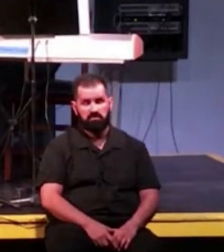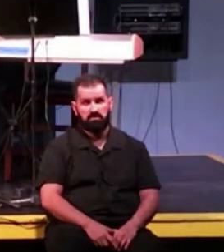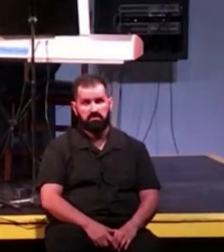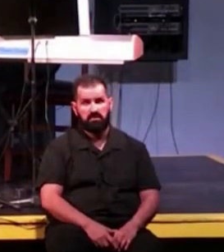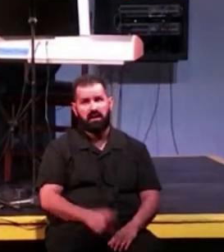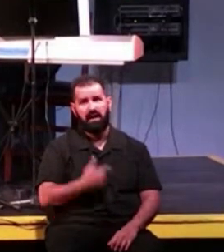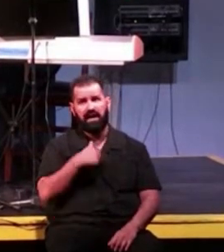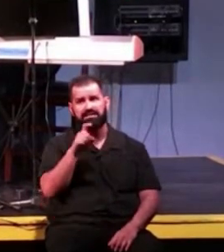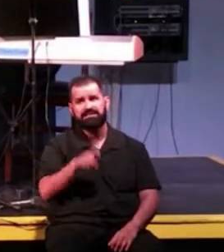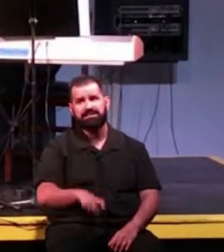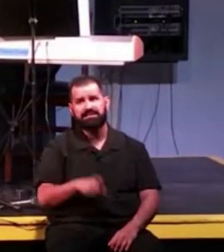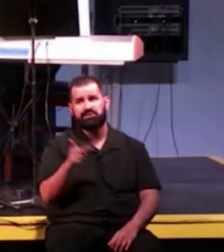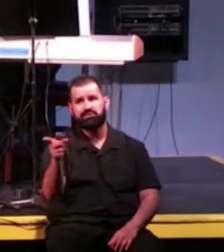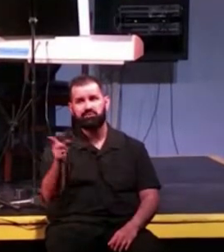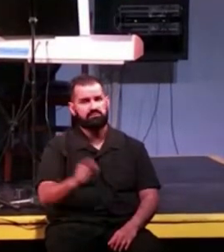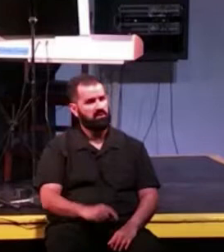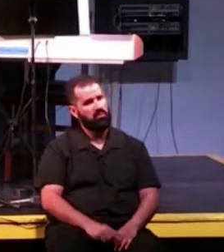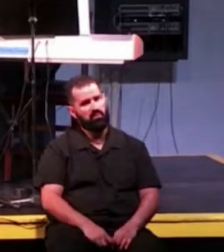I need you.